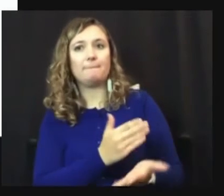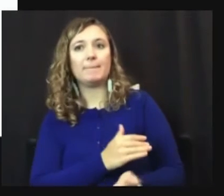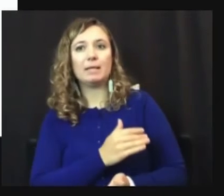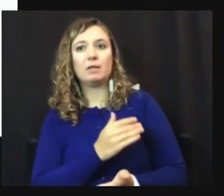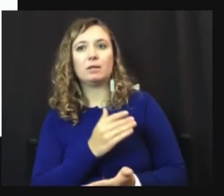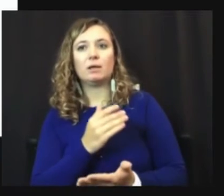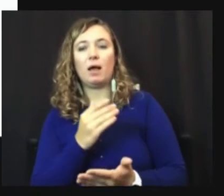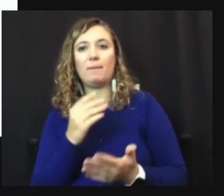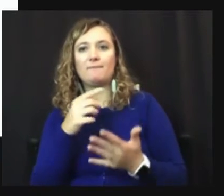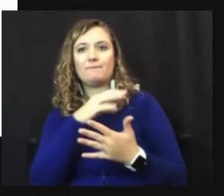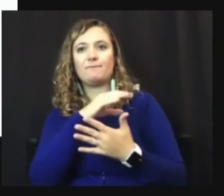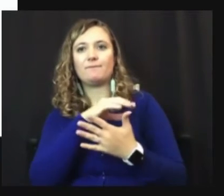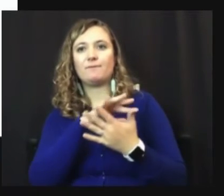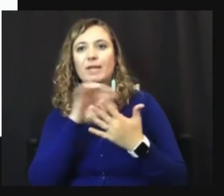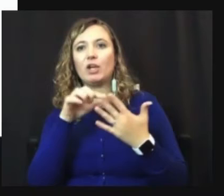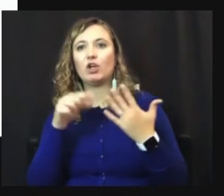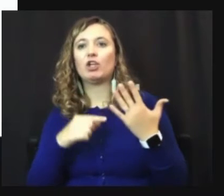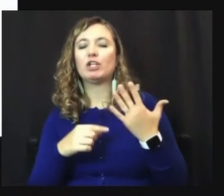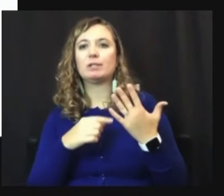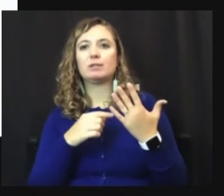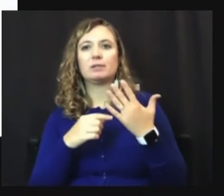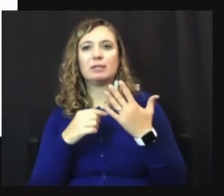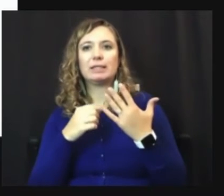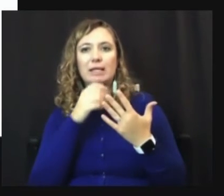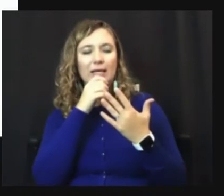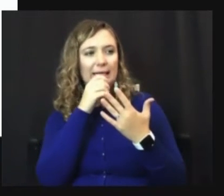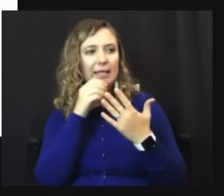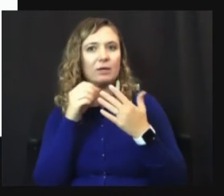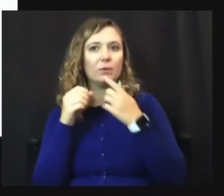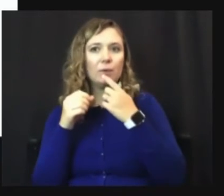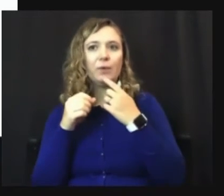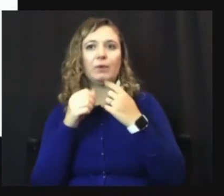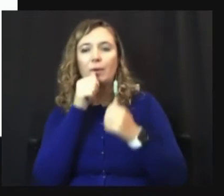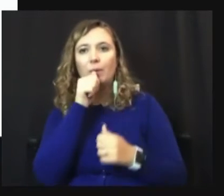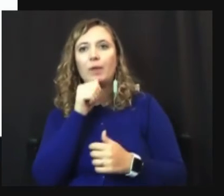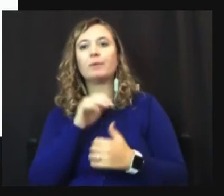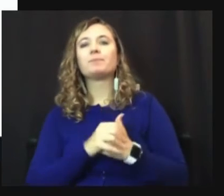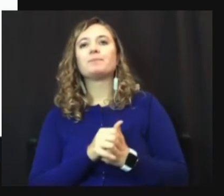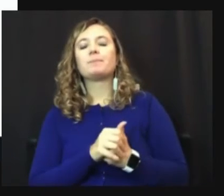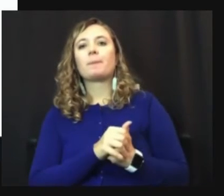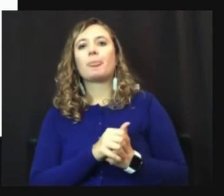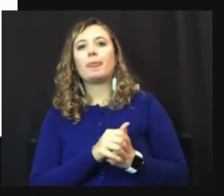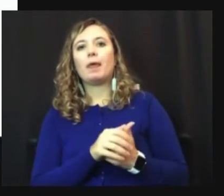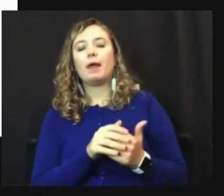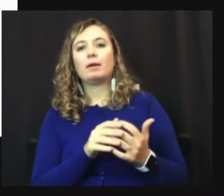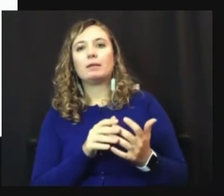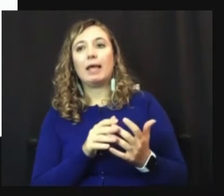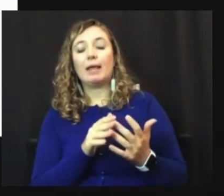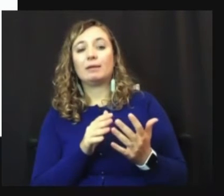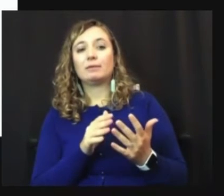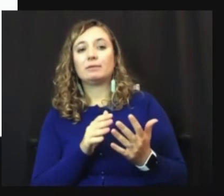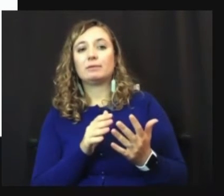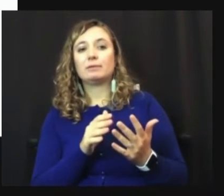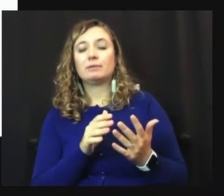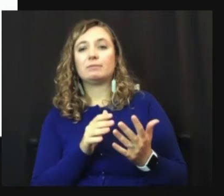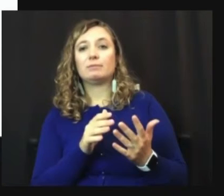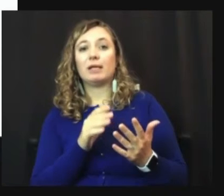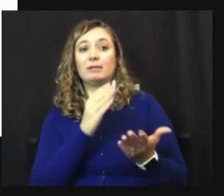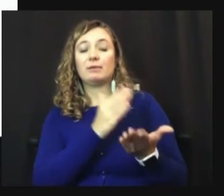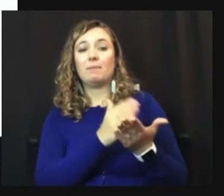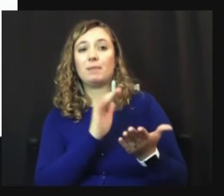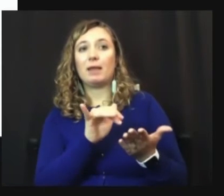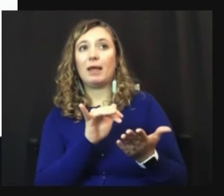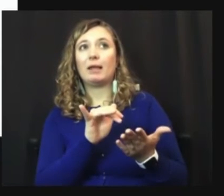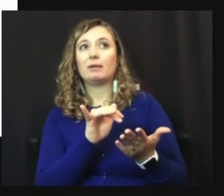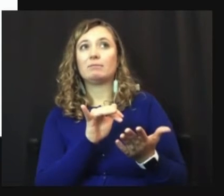that journey that turned into nail biting and then a self-injurious stem. I didn't actually stop sucking my fingers until the fifth